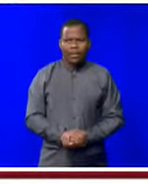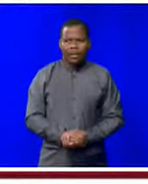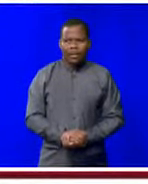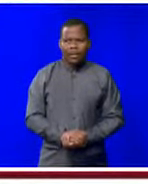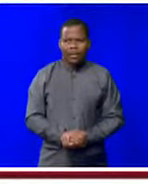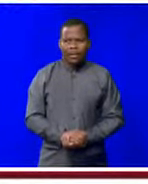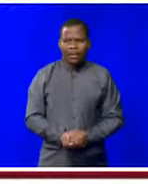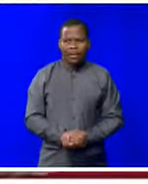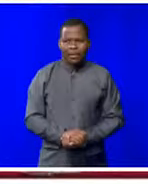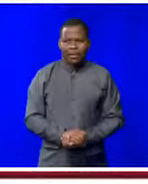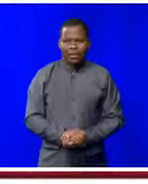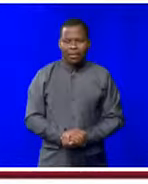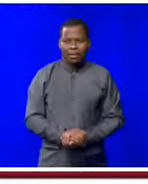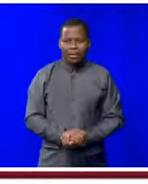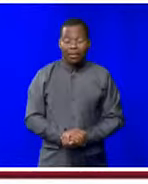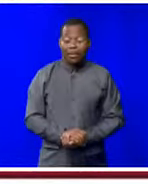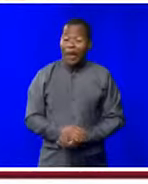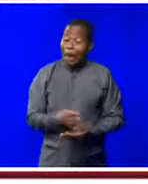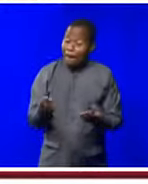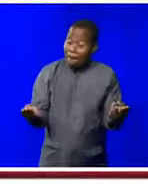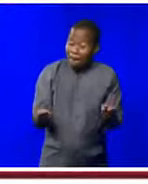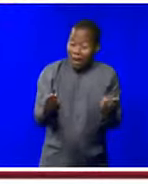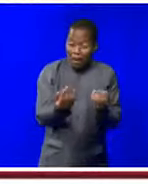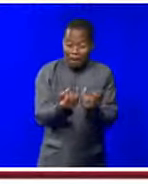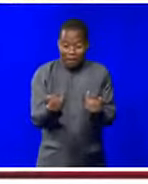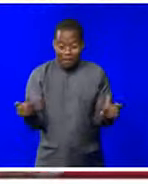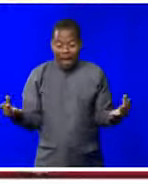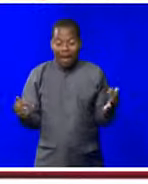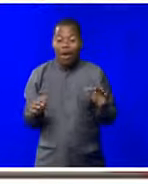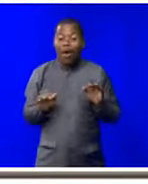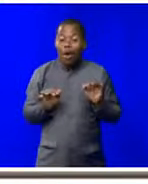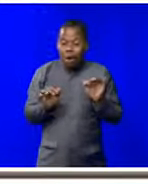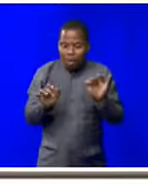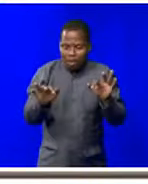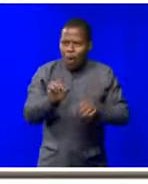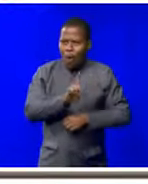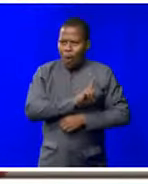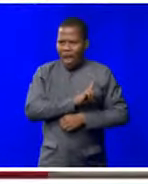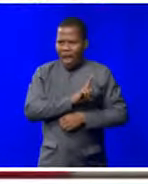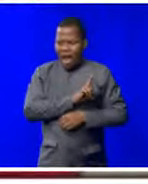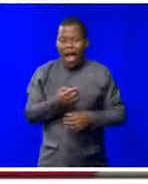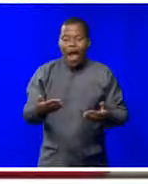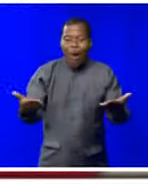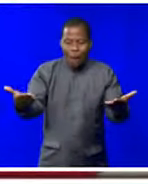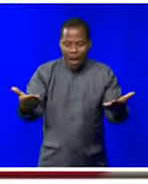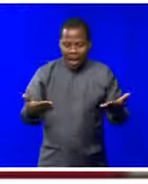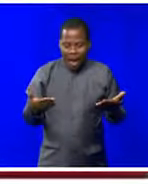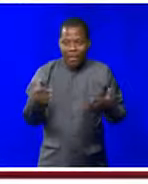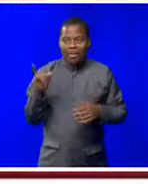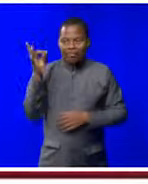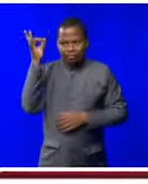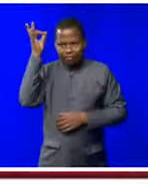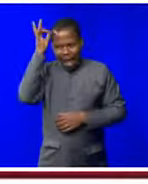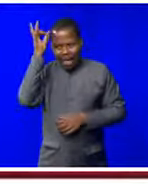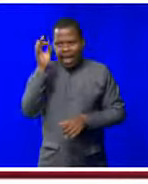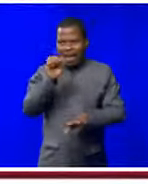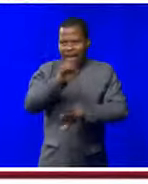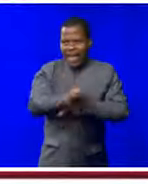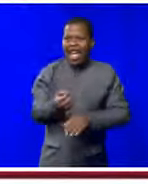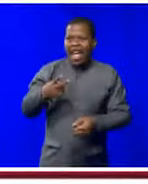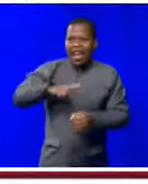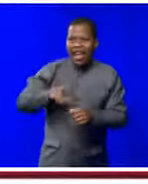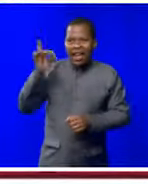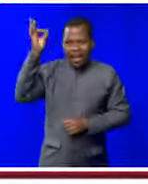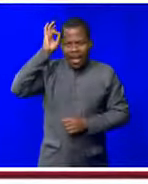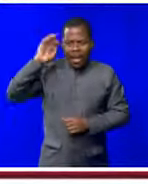With greatest respect and honor, the nation extended a warm welcome to the King. His Majesty the King was welcomed by